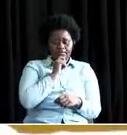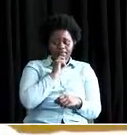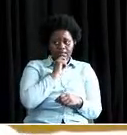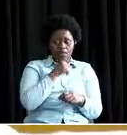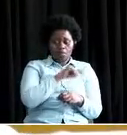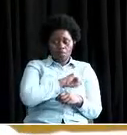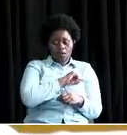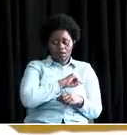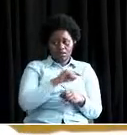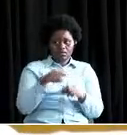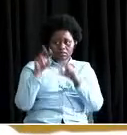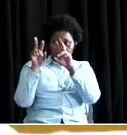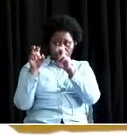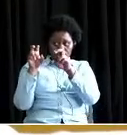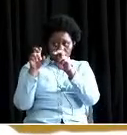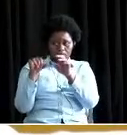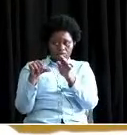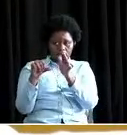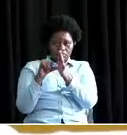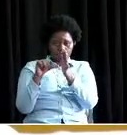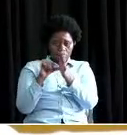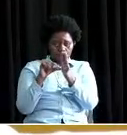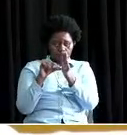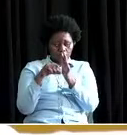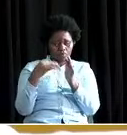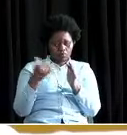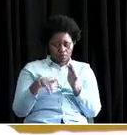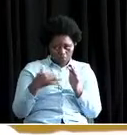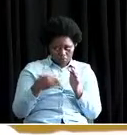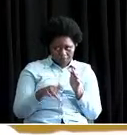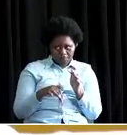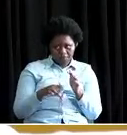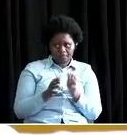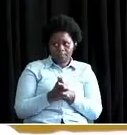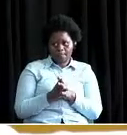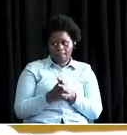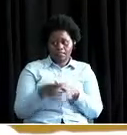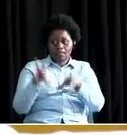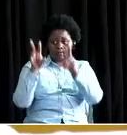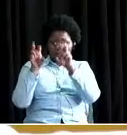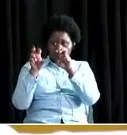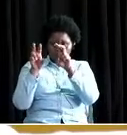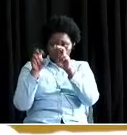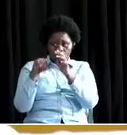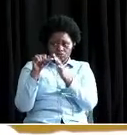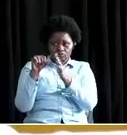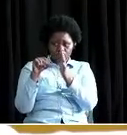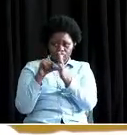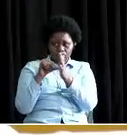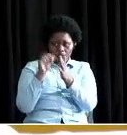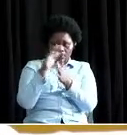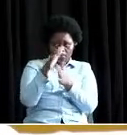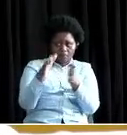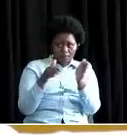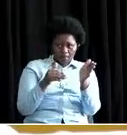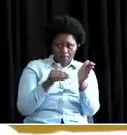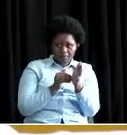these issues are very much important. The issues of compliance, we have